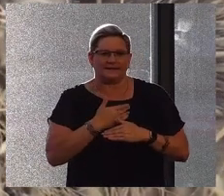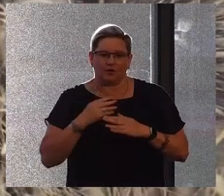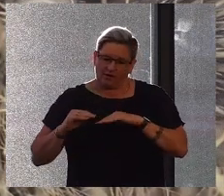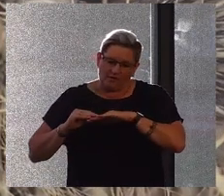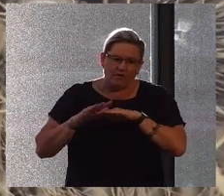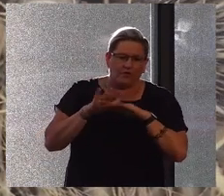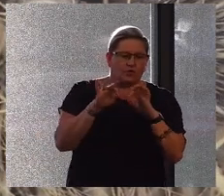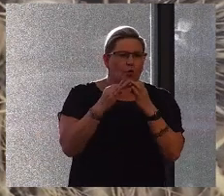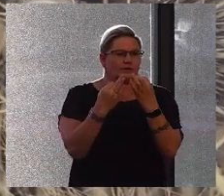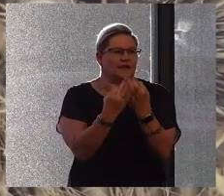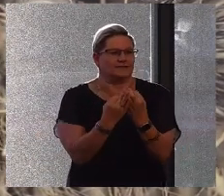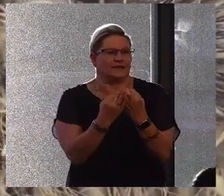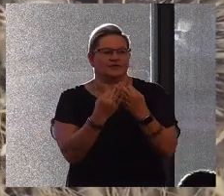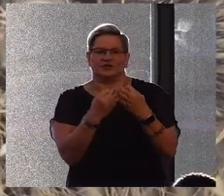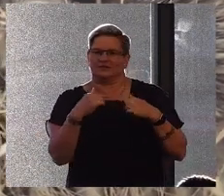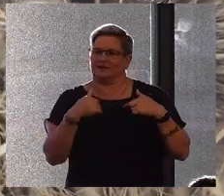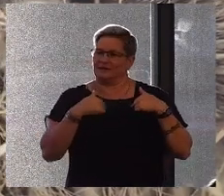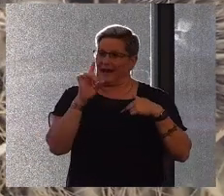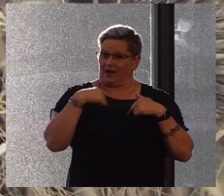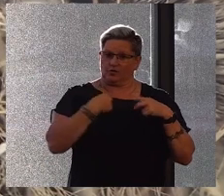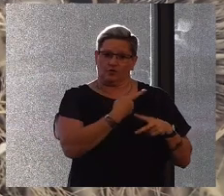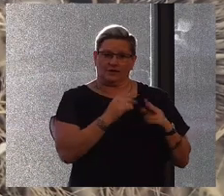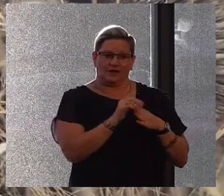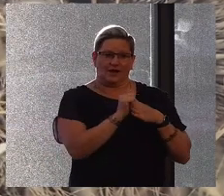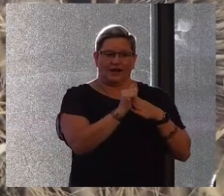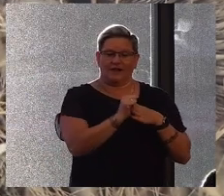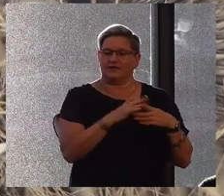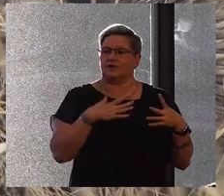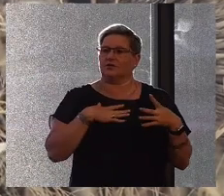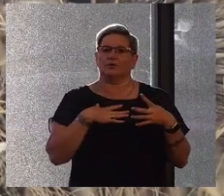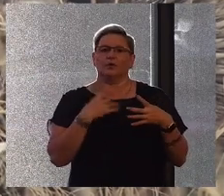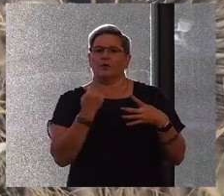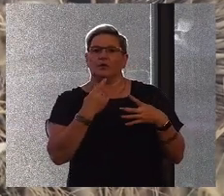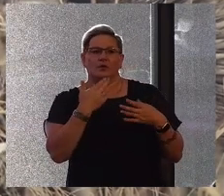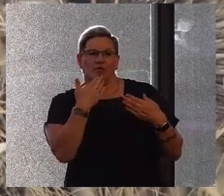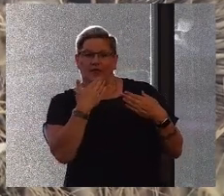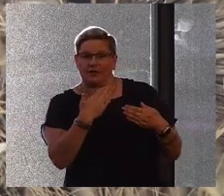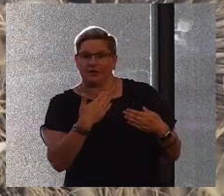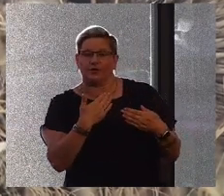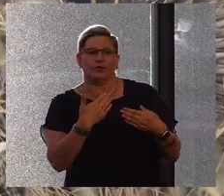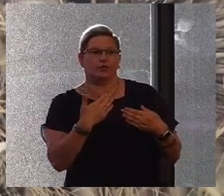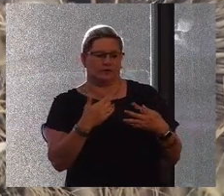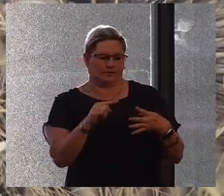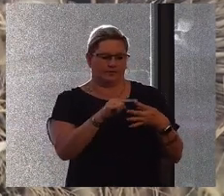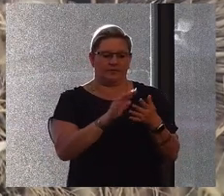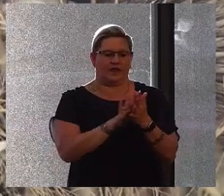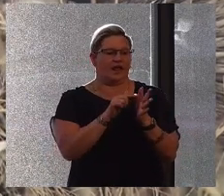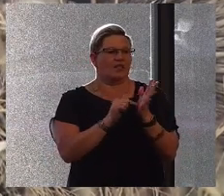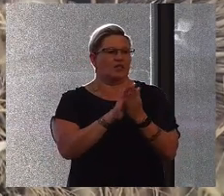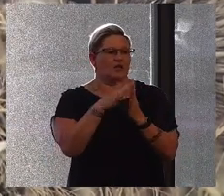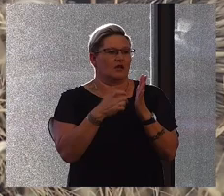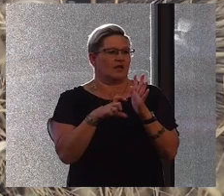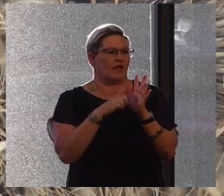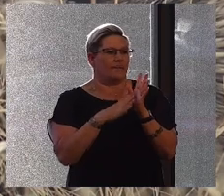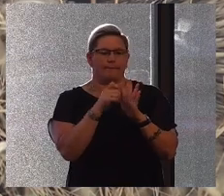leading. And so I just wanted to do a big shout out to some of our personal heroes, and thanks to Heather Campbell,